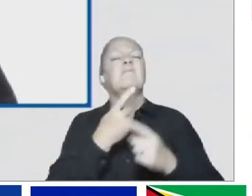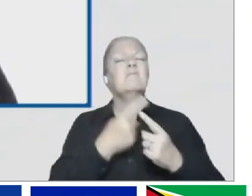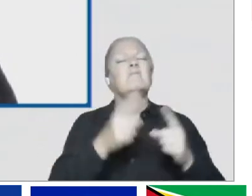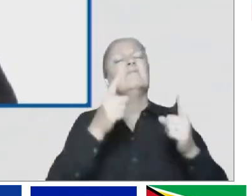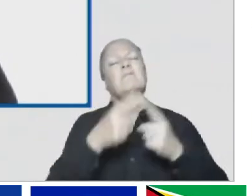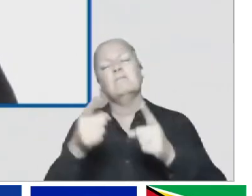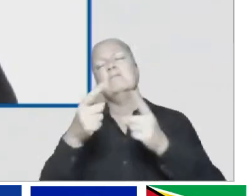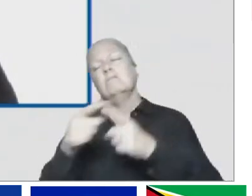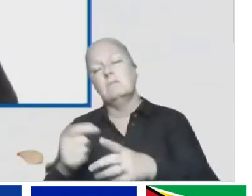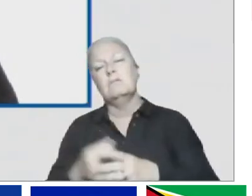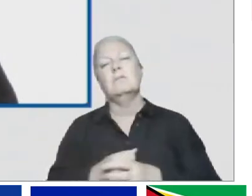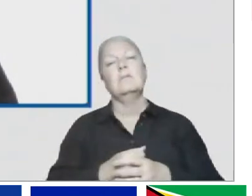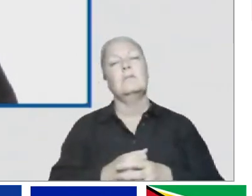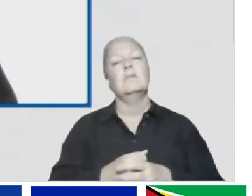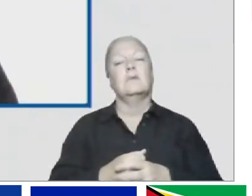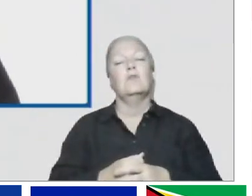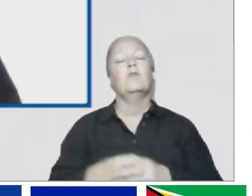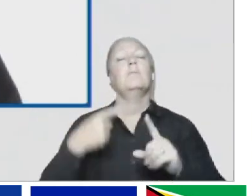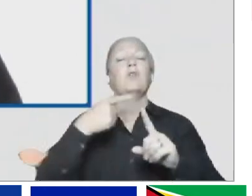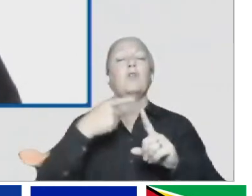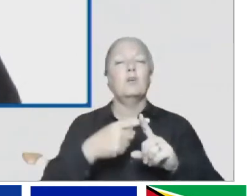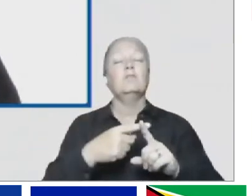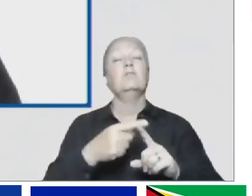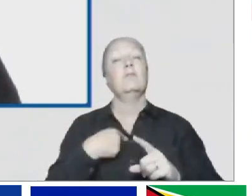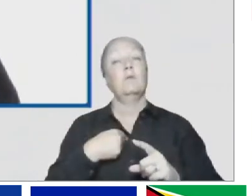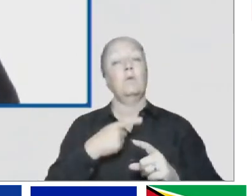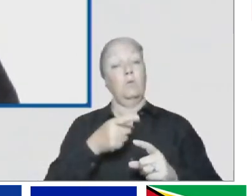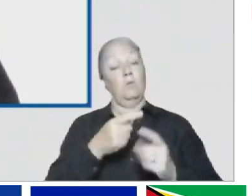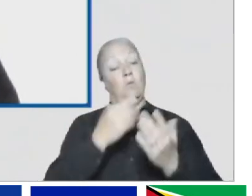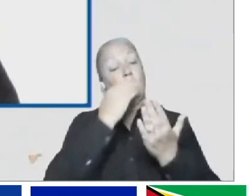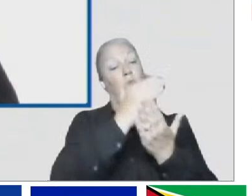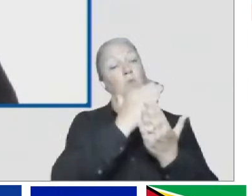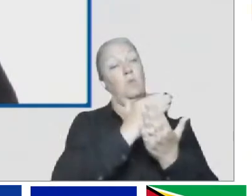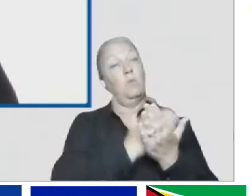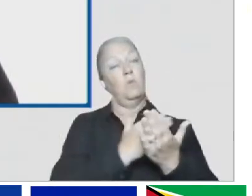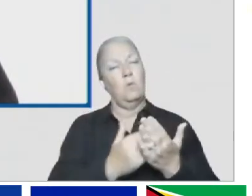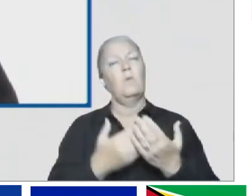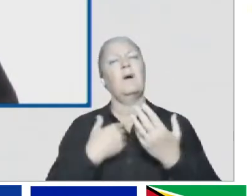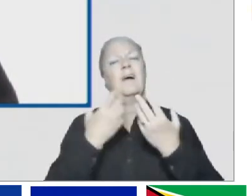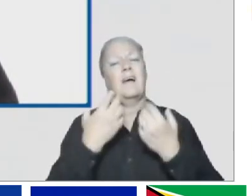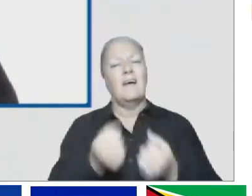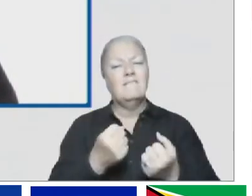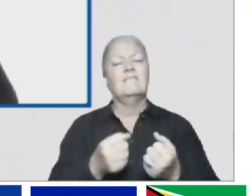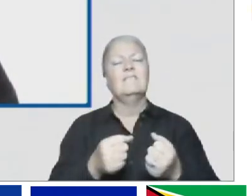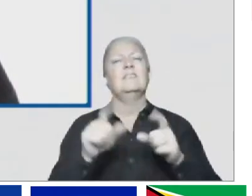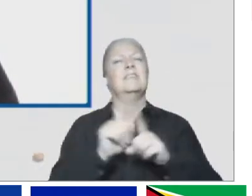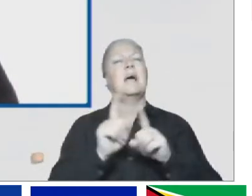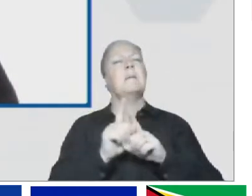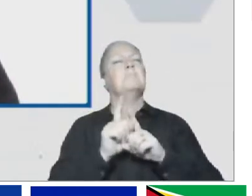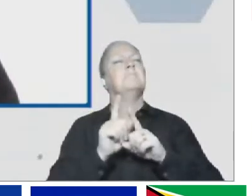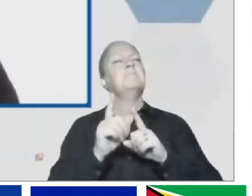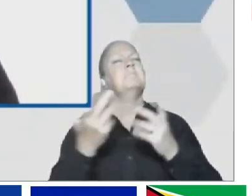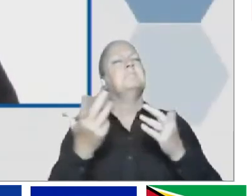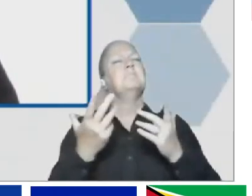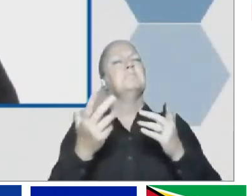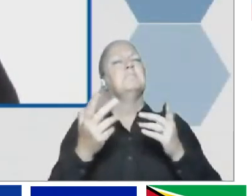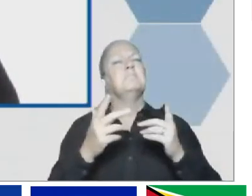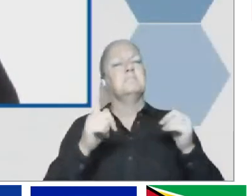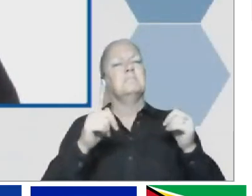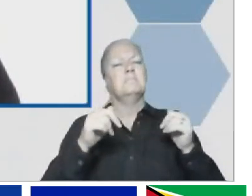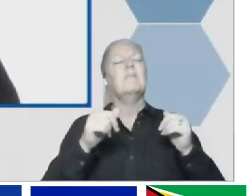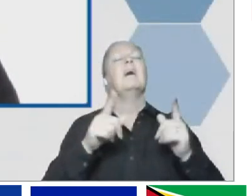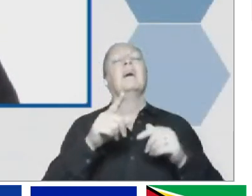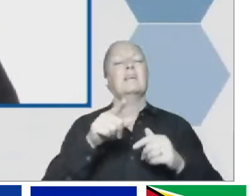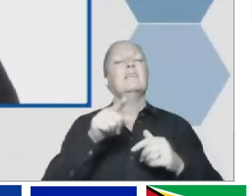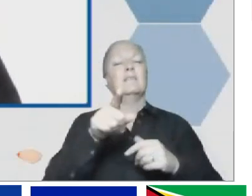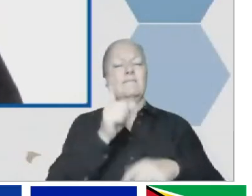of the orders with the introduction of fines to cover COVID-19 breaches. We also had the Ministry of